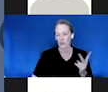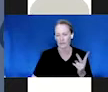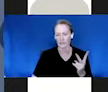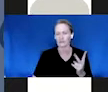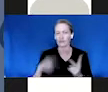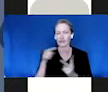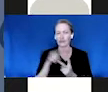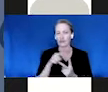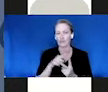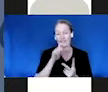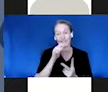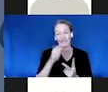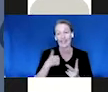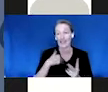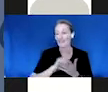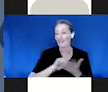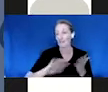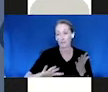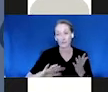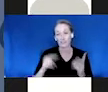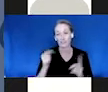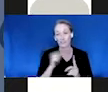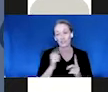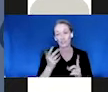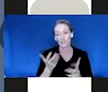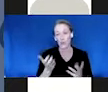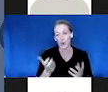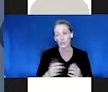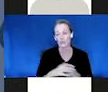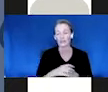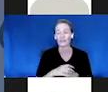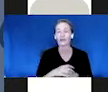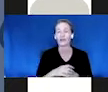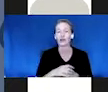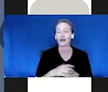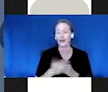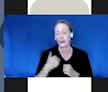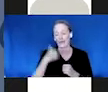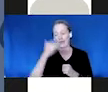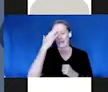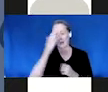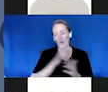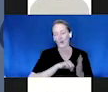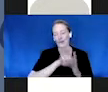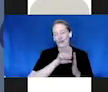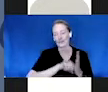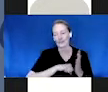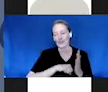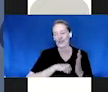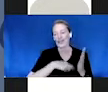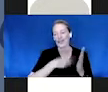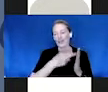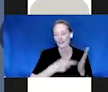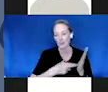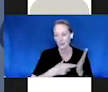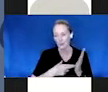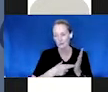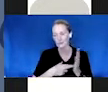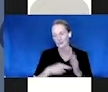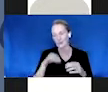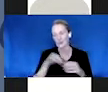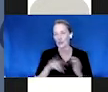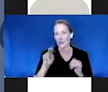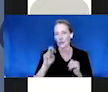that she wanted. We all are familiar with the state regulations, and I think it's more in the news these days, that